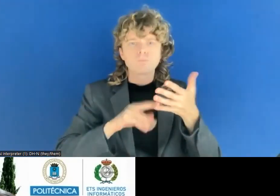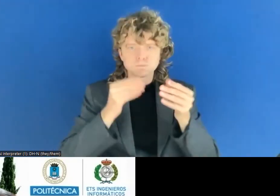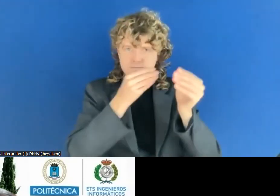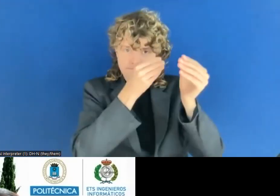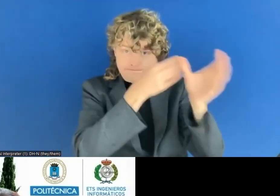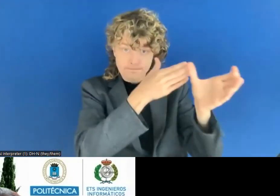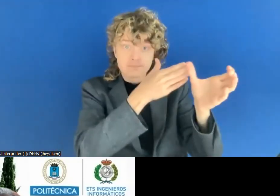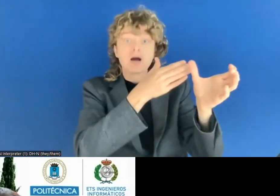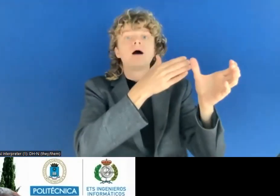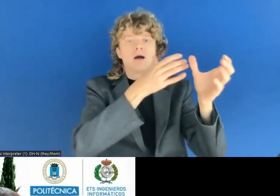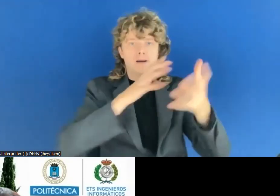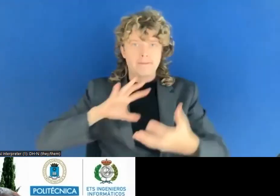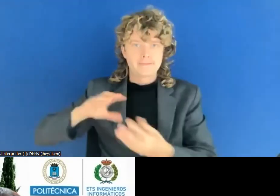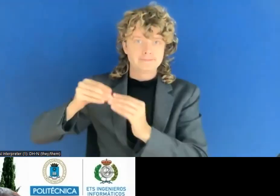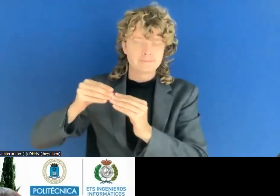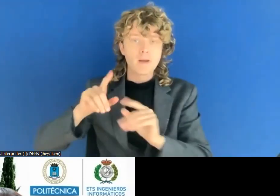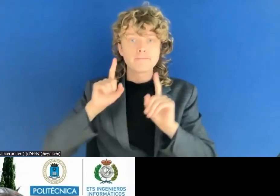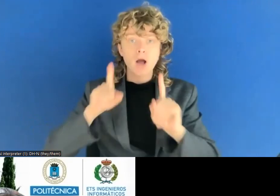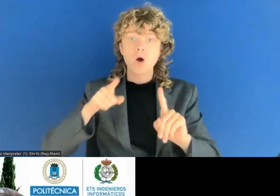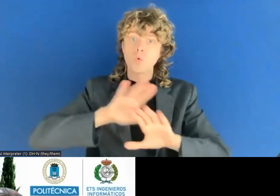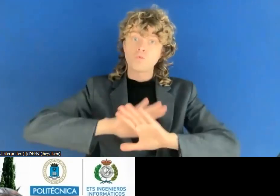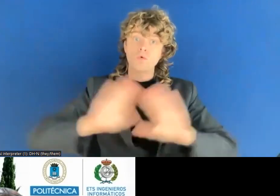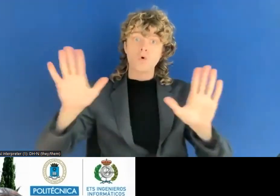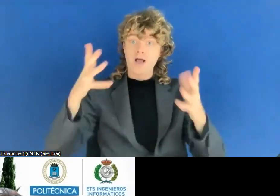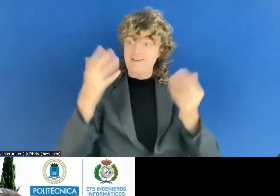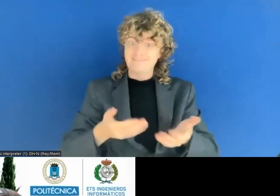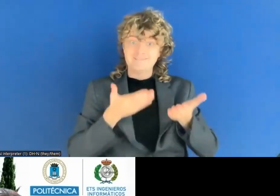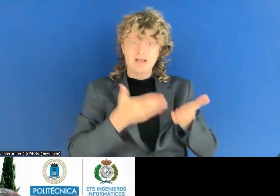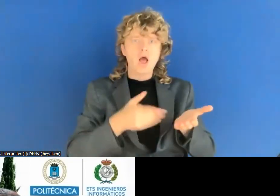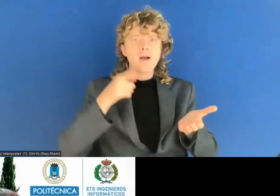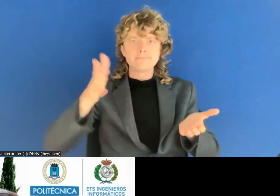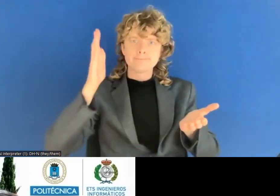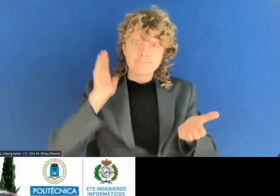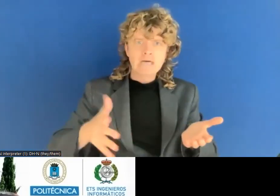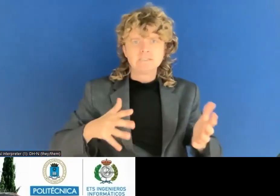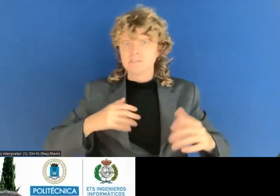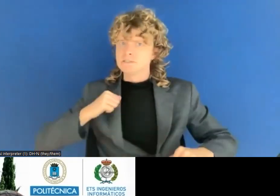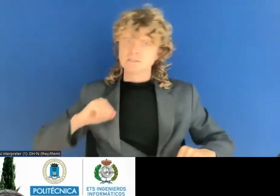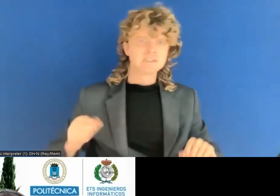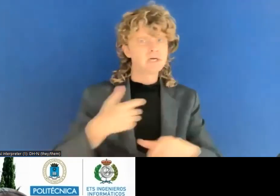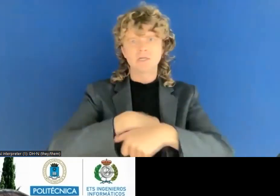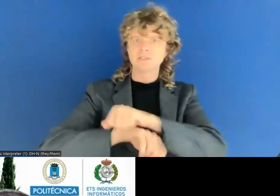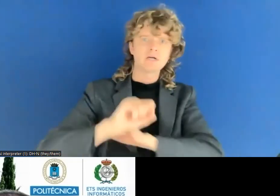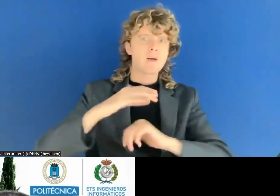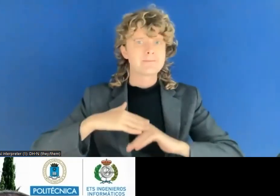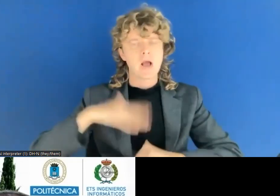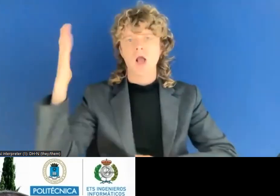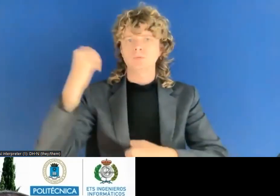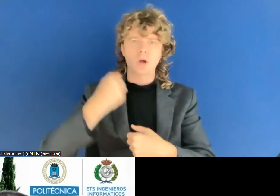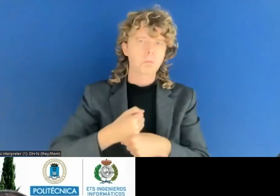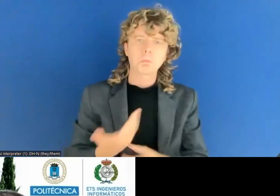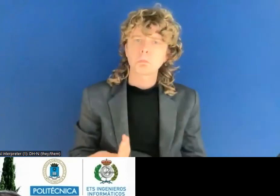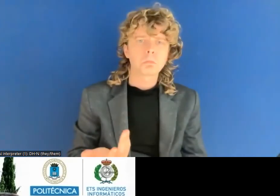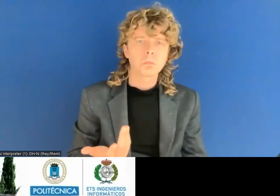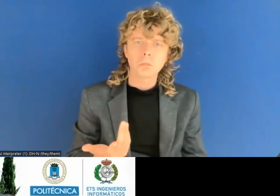you should not need to do anything special. It's true. This is a good point. And also, so stay put, but also if you,